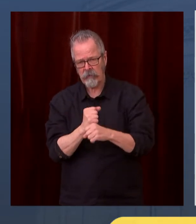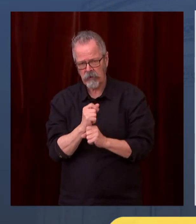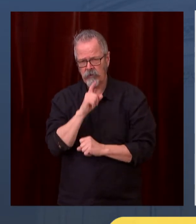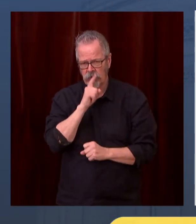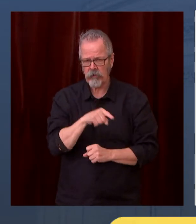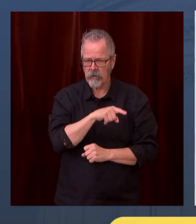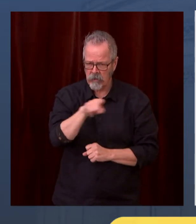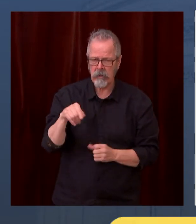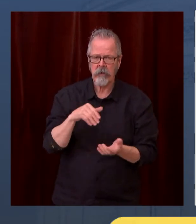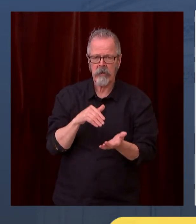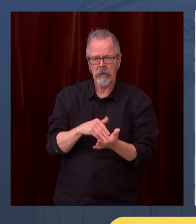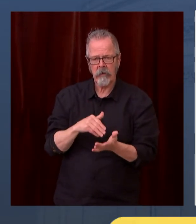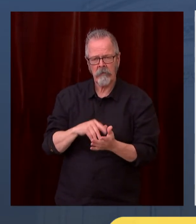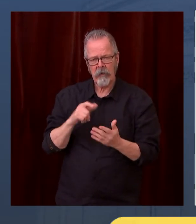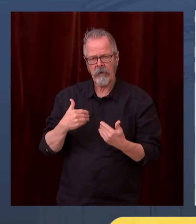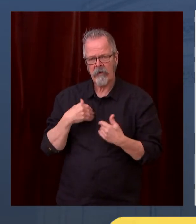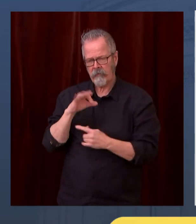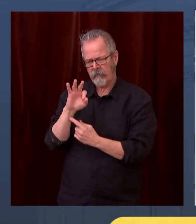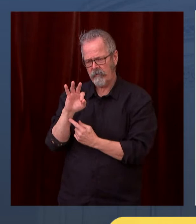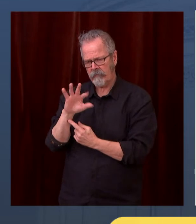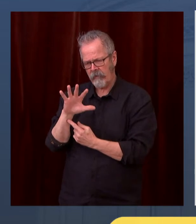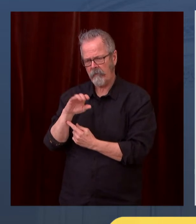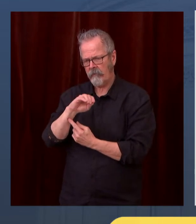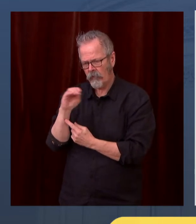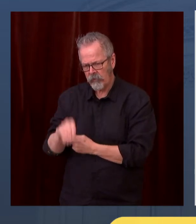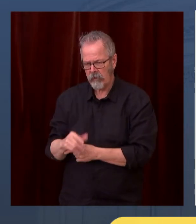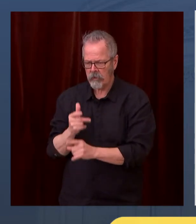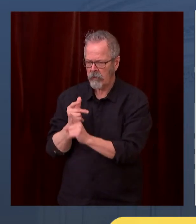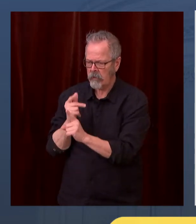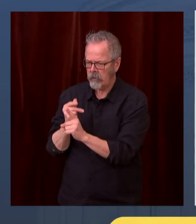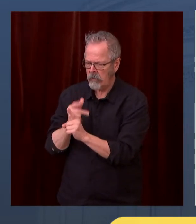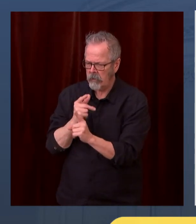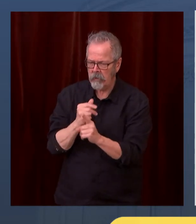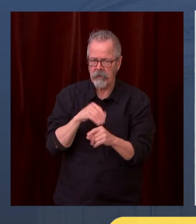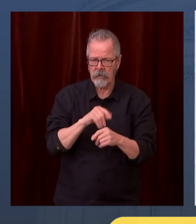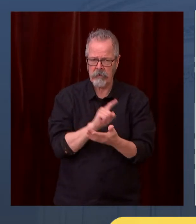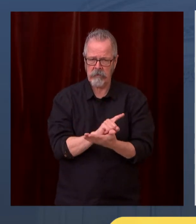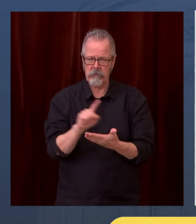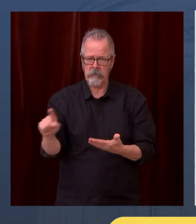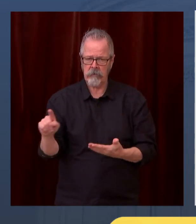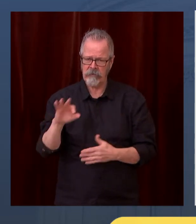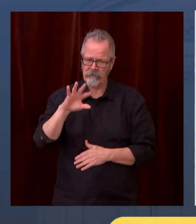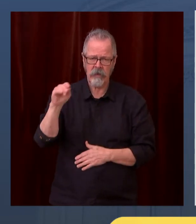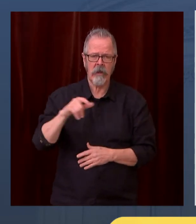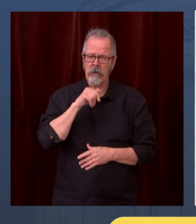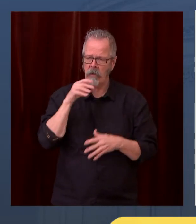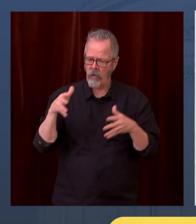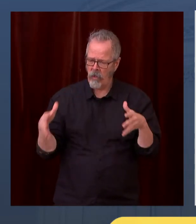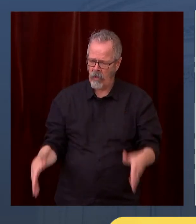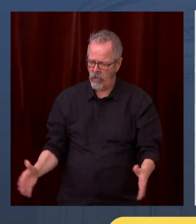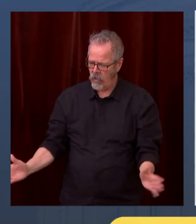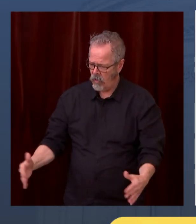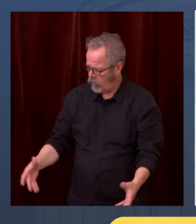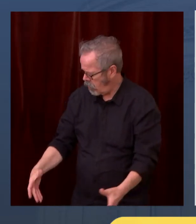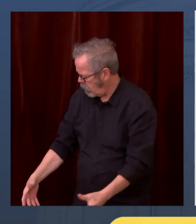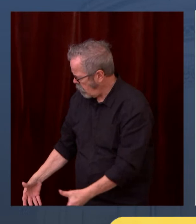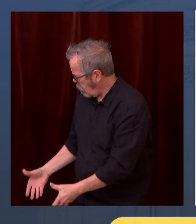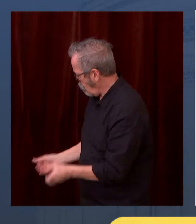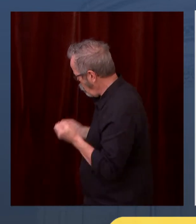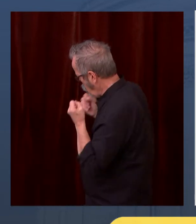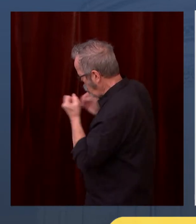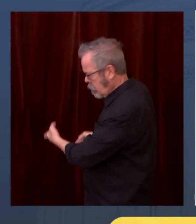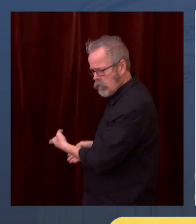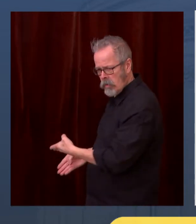of their allocations within a week. We did have providers, unfortunately, that we had to reduce